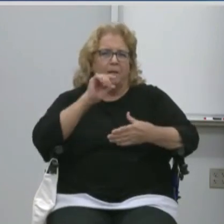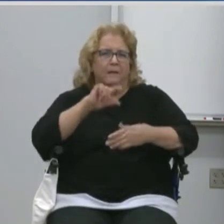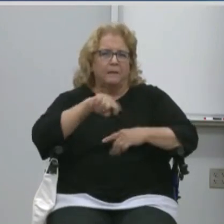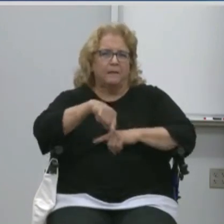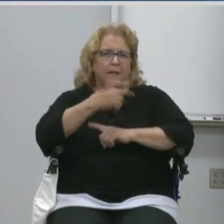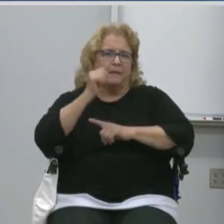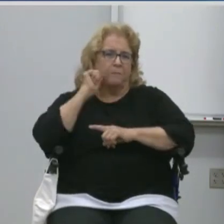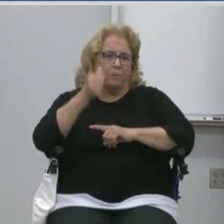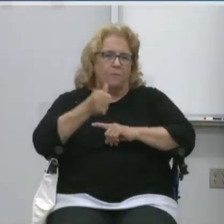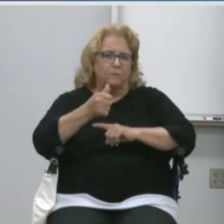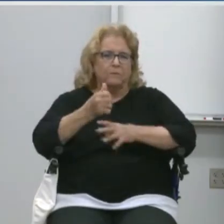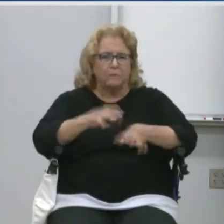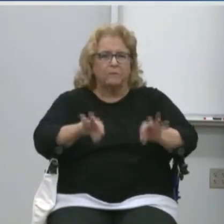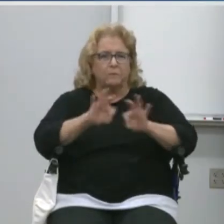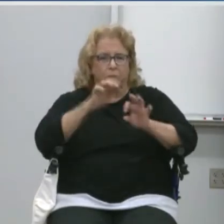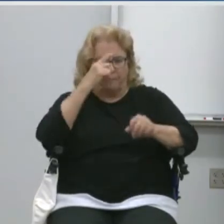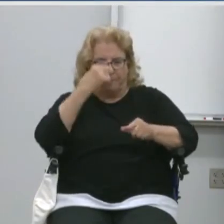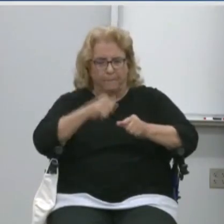important to remember.